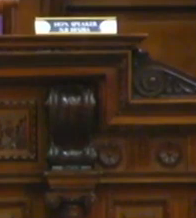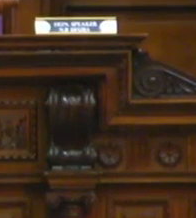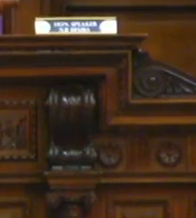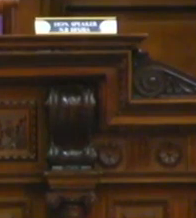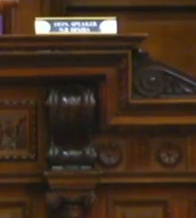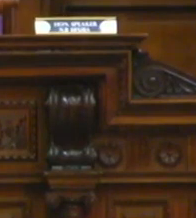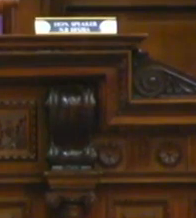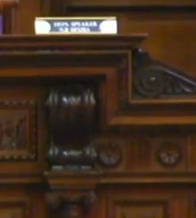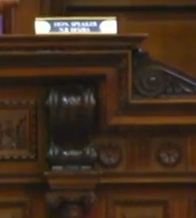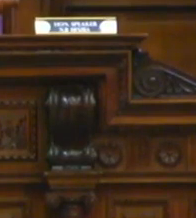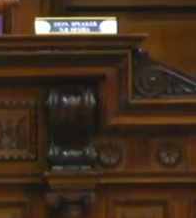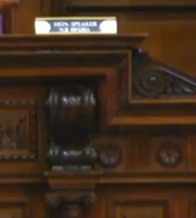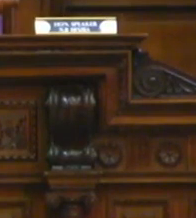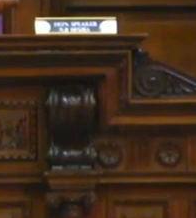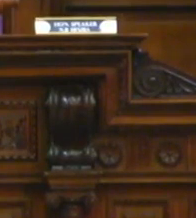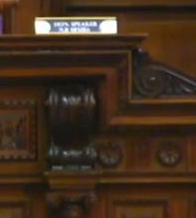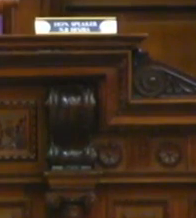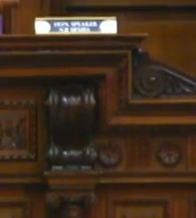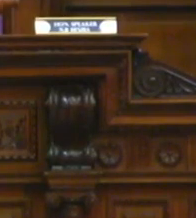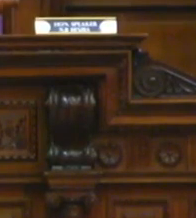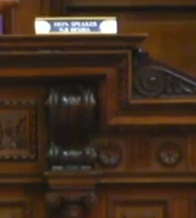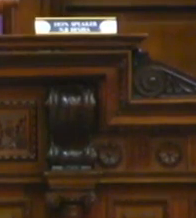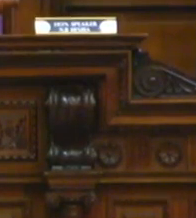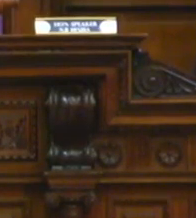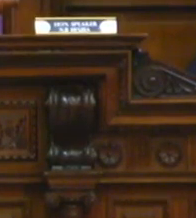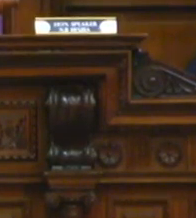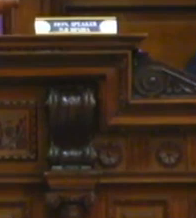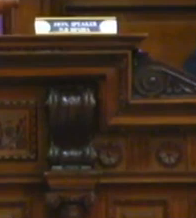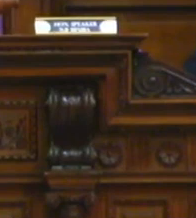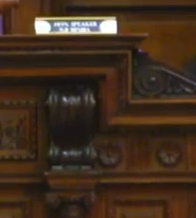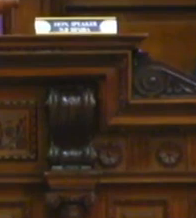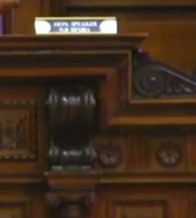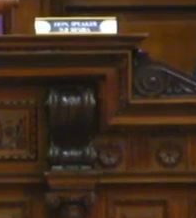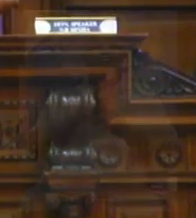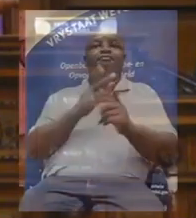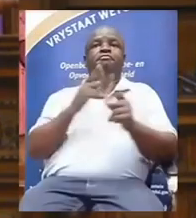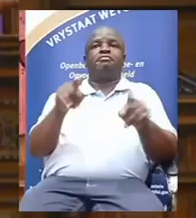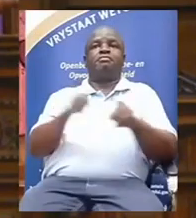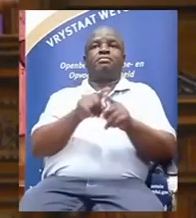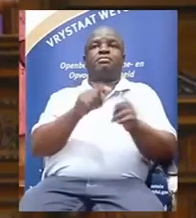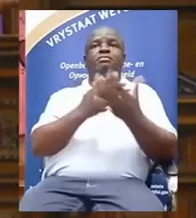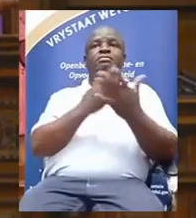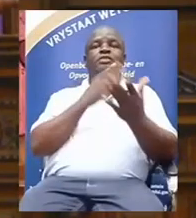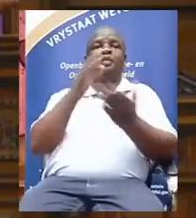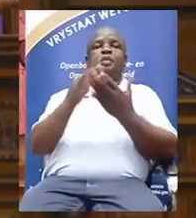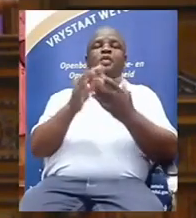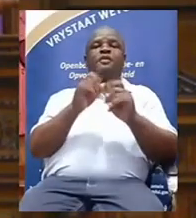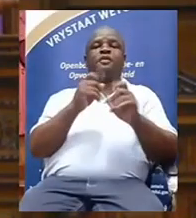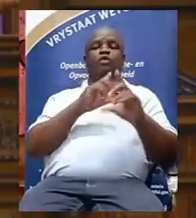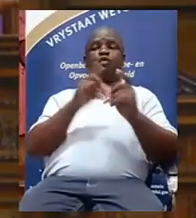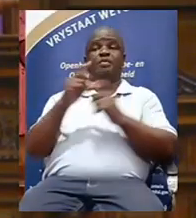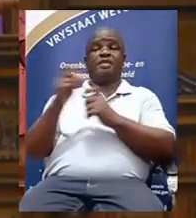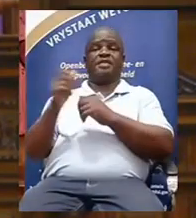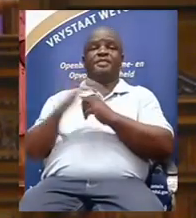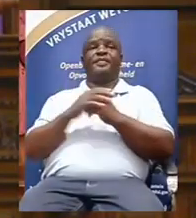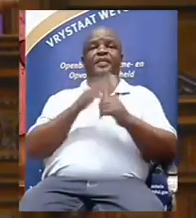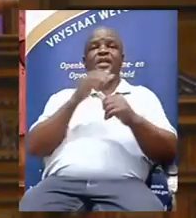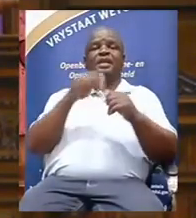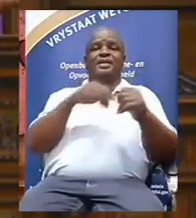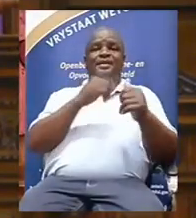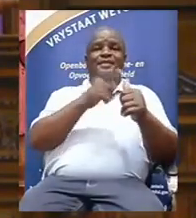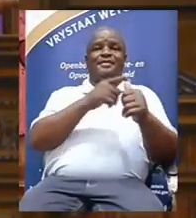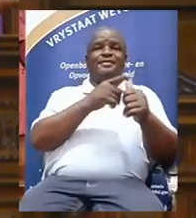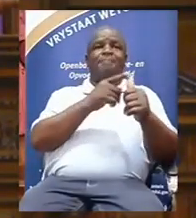B1B of 2020, as proposed by the portfolio committees on